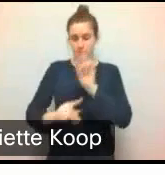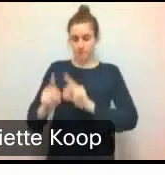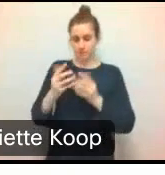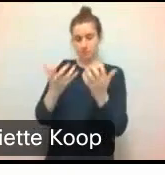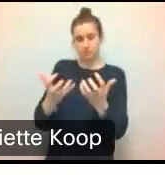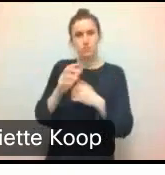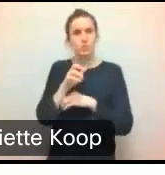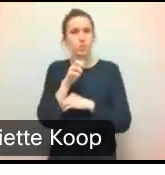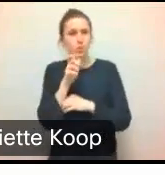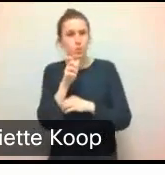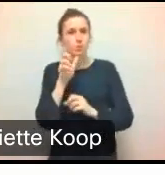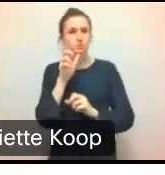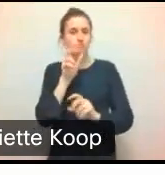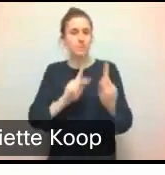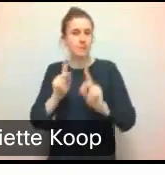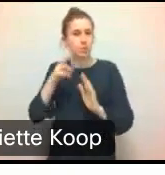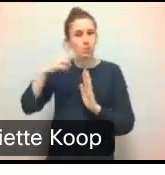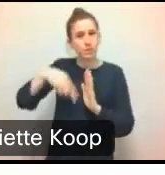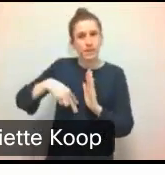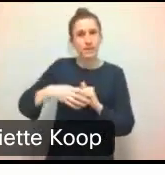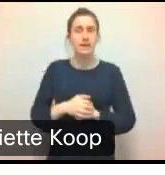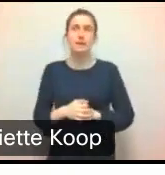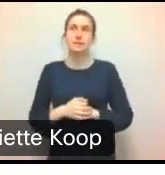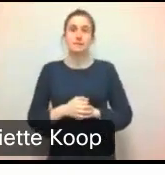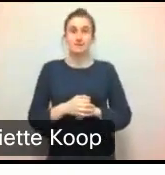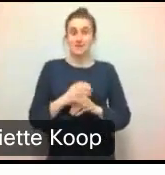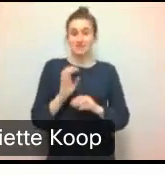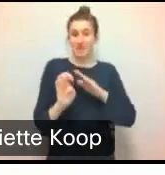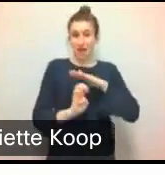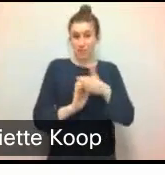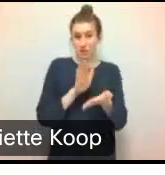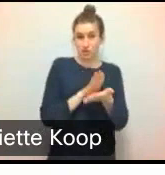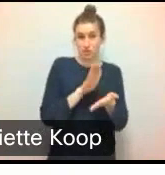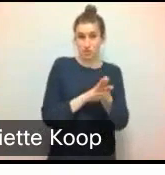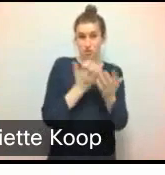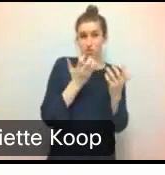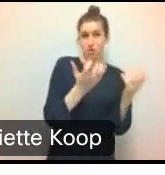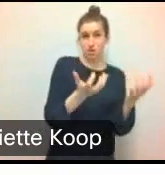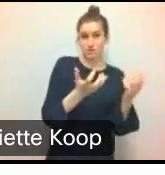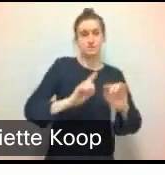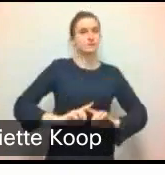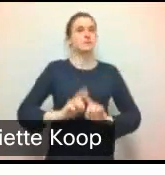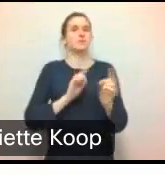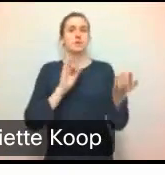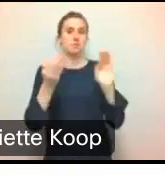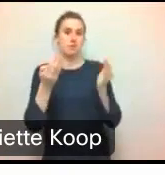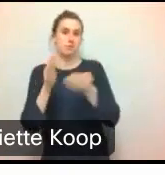intended for? A source for an elementary school audience is different from one from a college